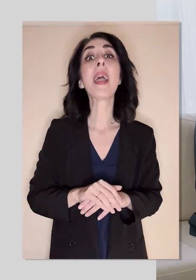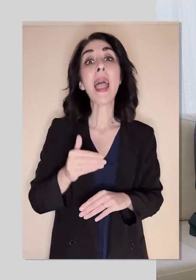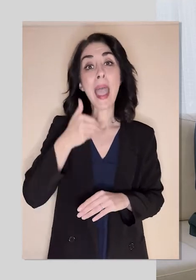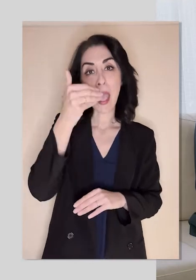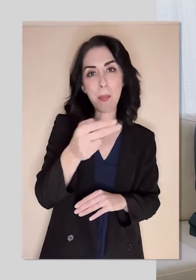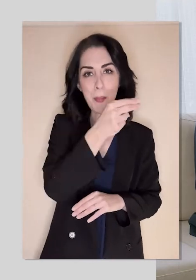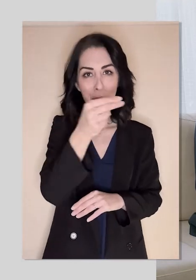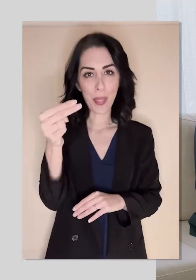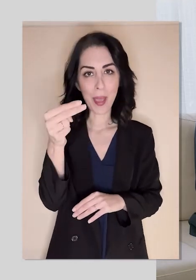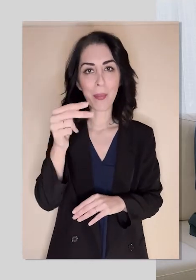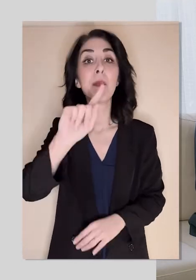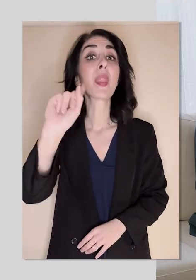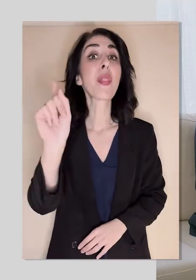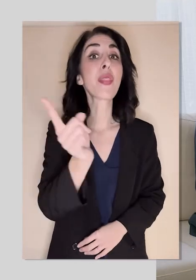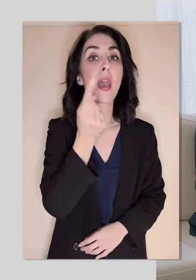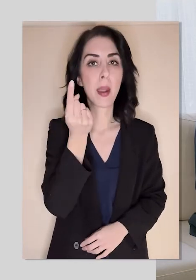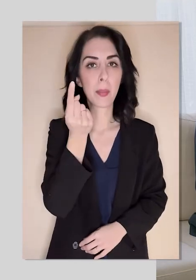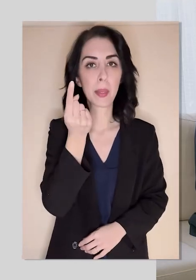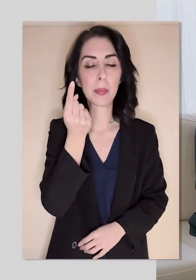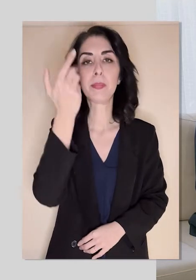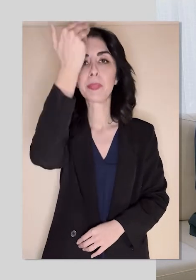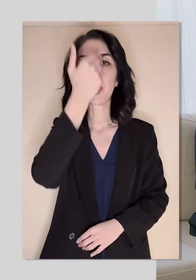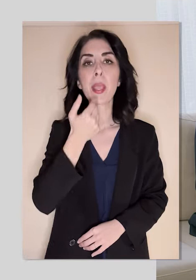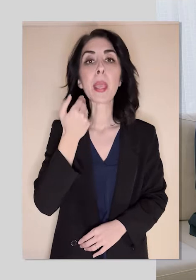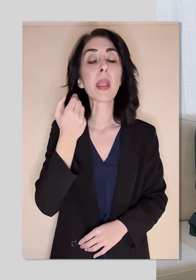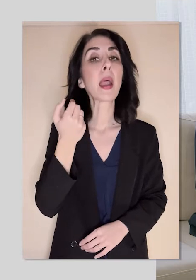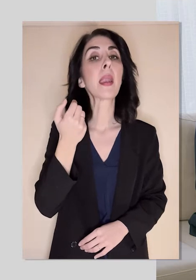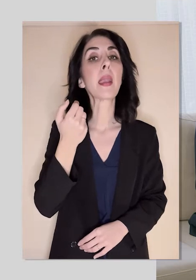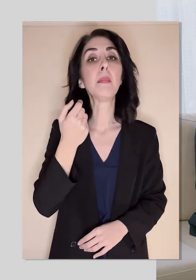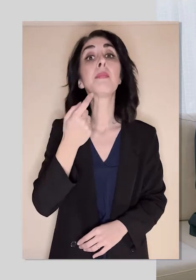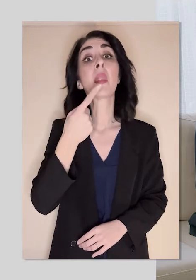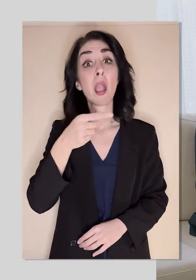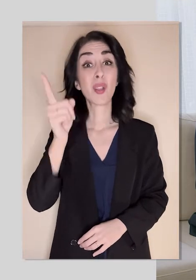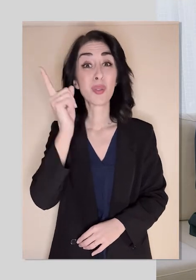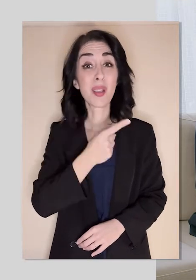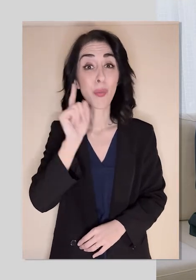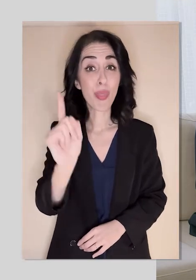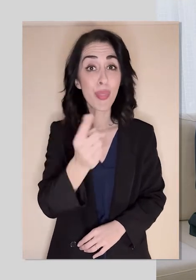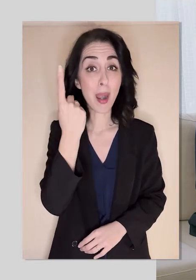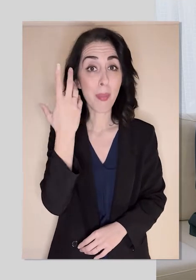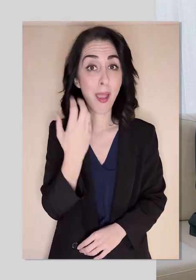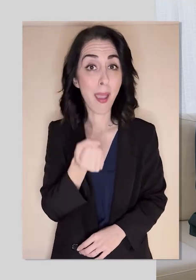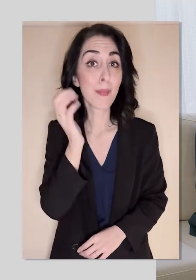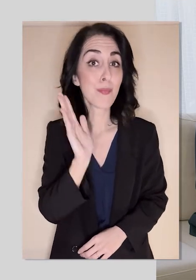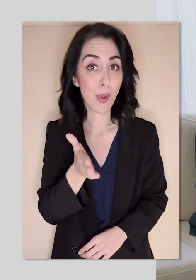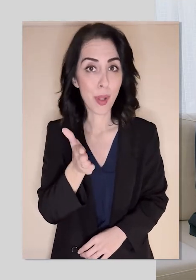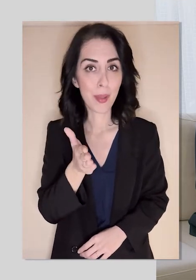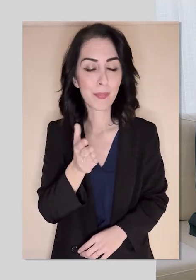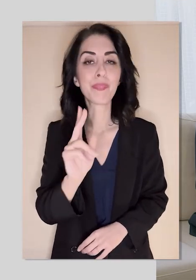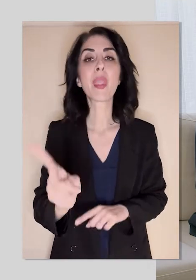first thing, can migraine be treated radically? And second